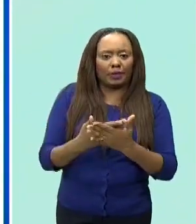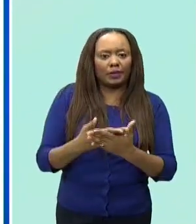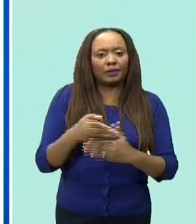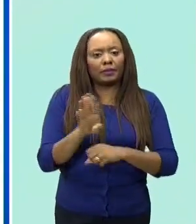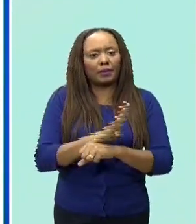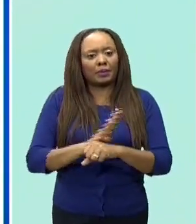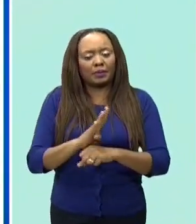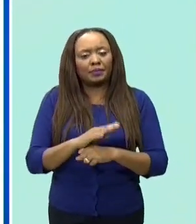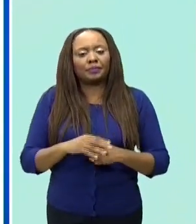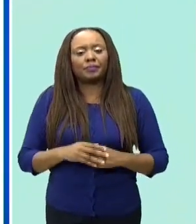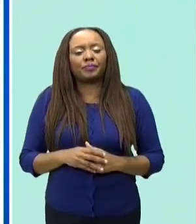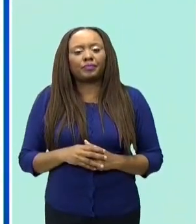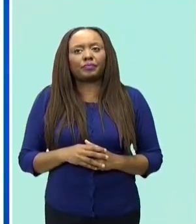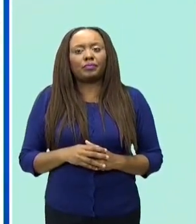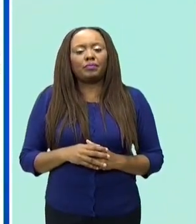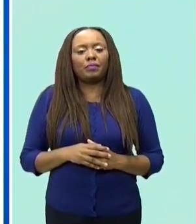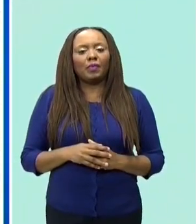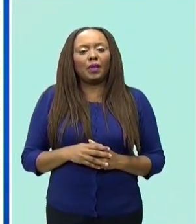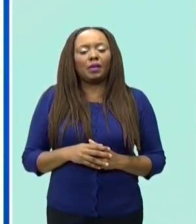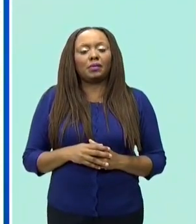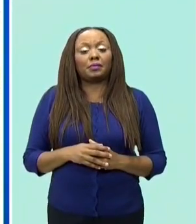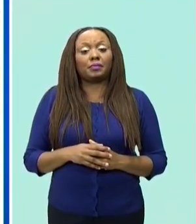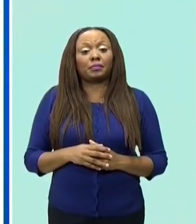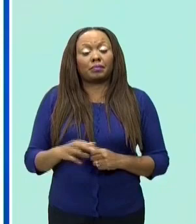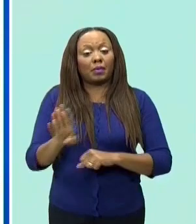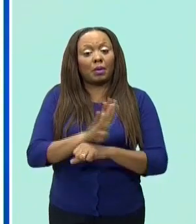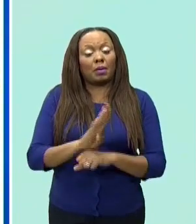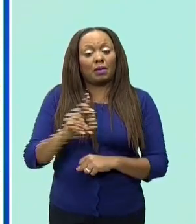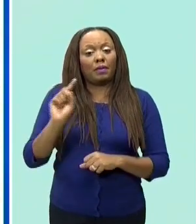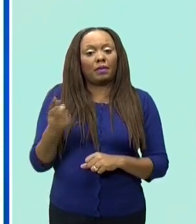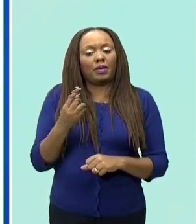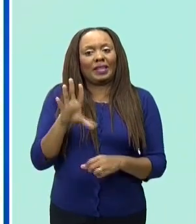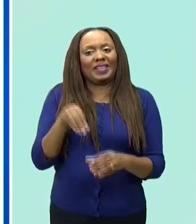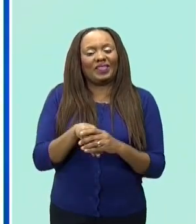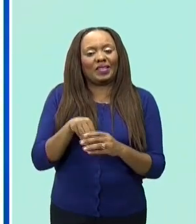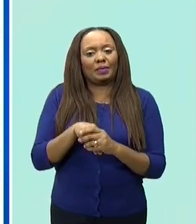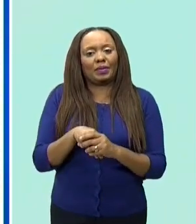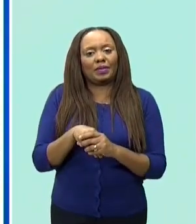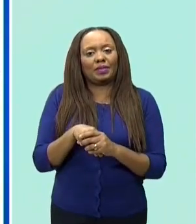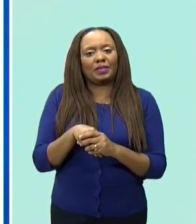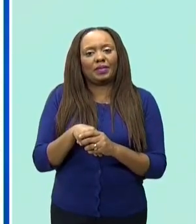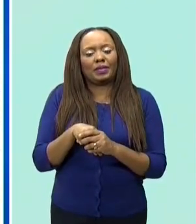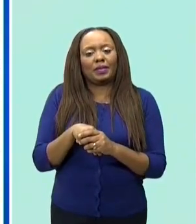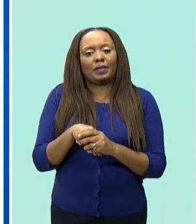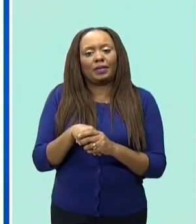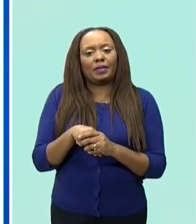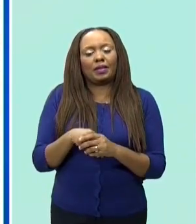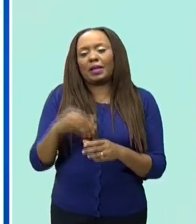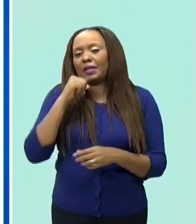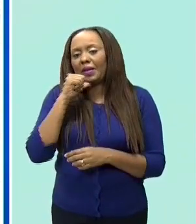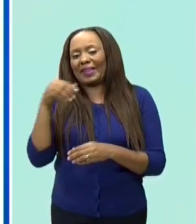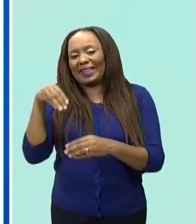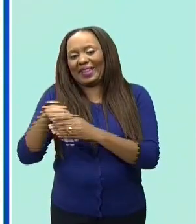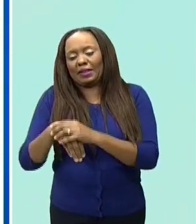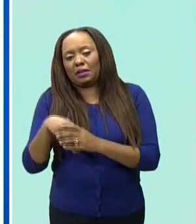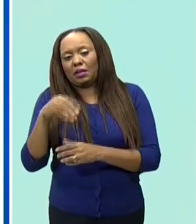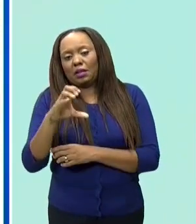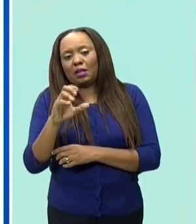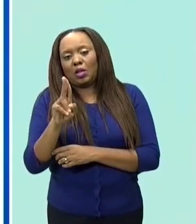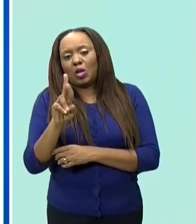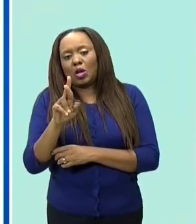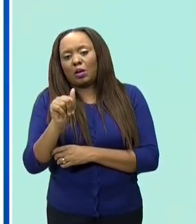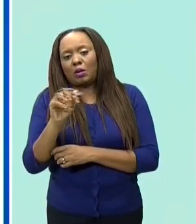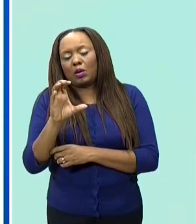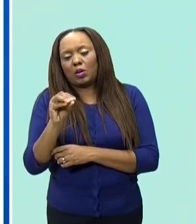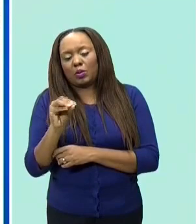first investment outside of our existing markets. The only comparison we can make is with our home markets. I can tell you